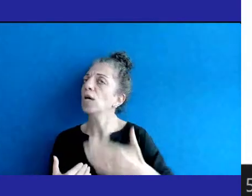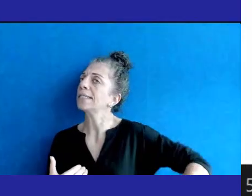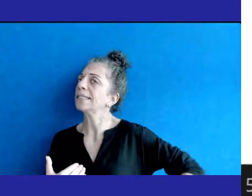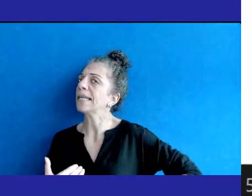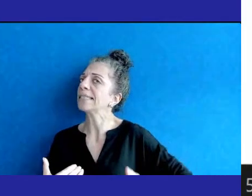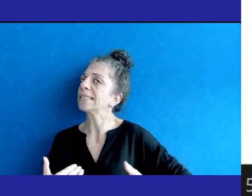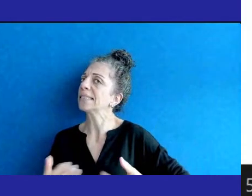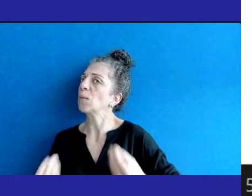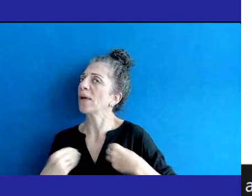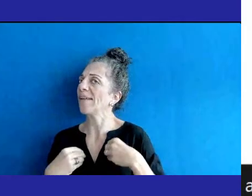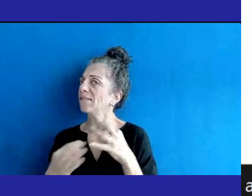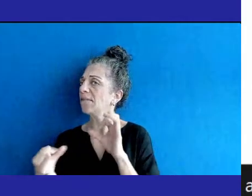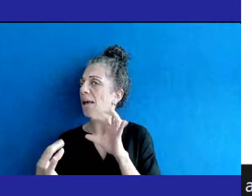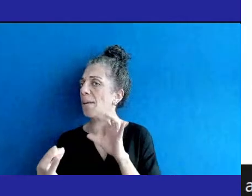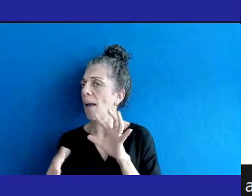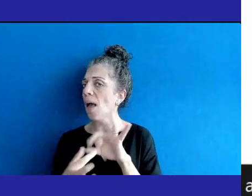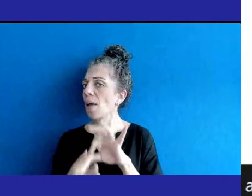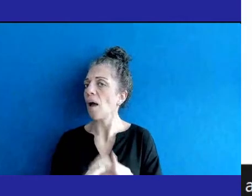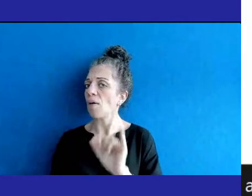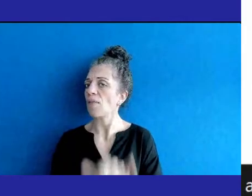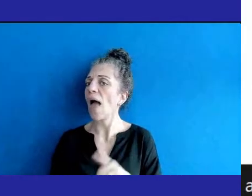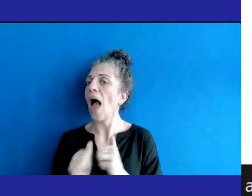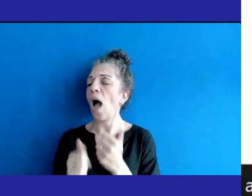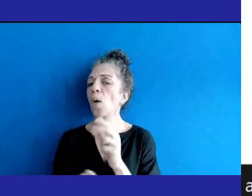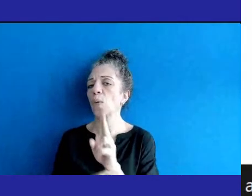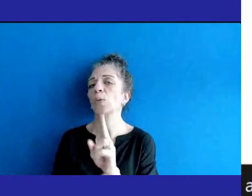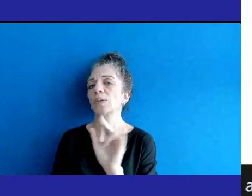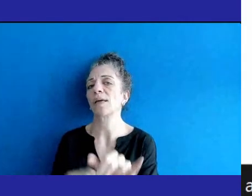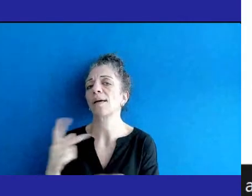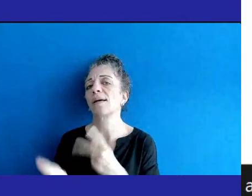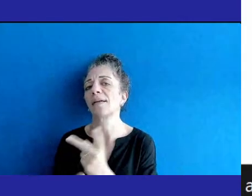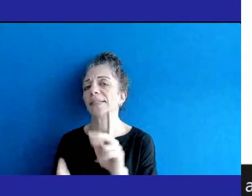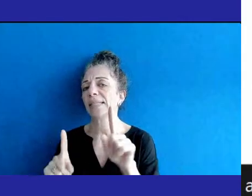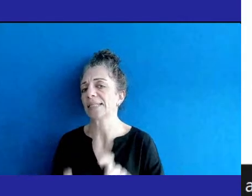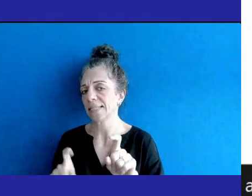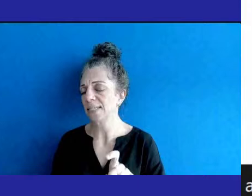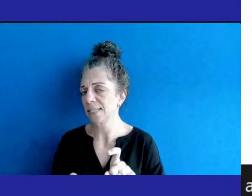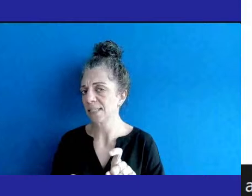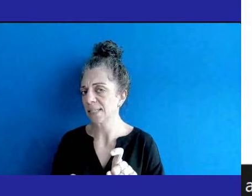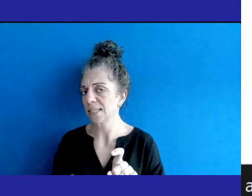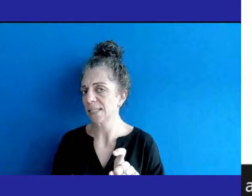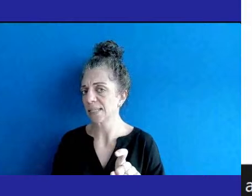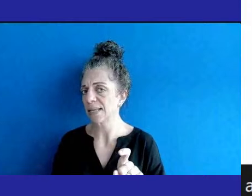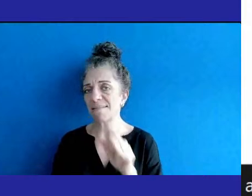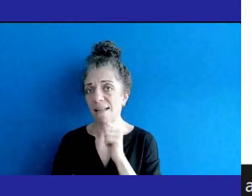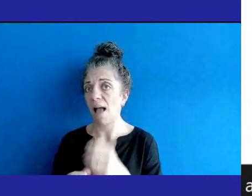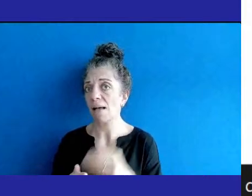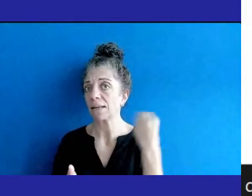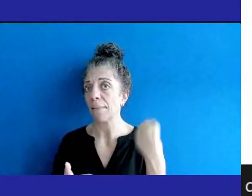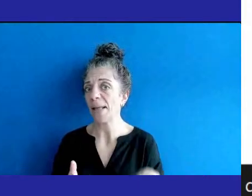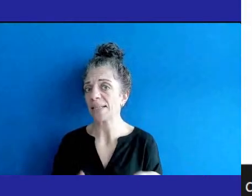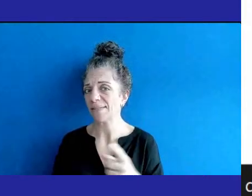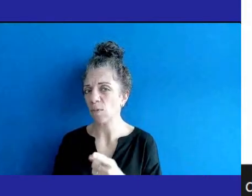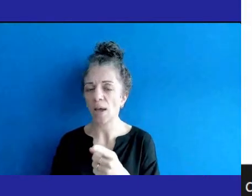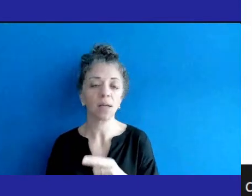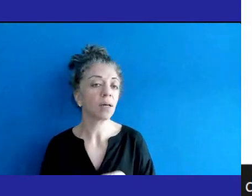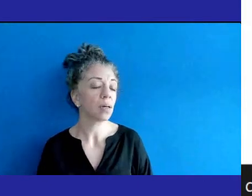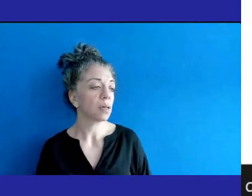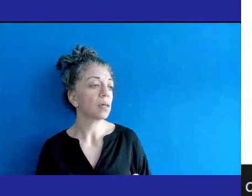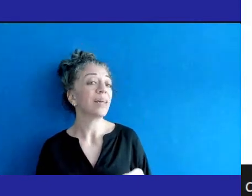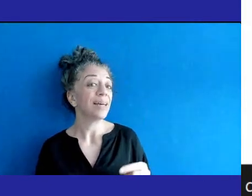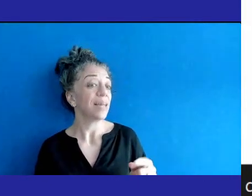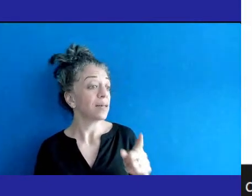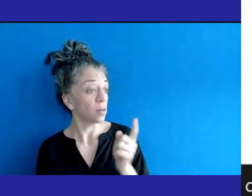about how they're utilizing the tests. And they're not inexpensive tests for sure. Feedback, but feedback in real time,